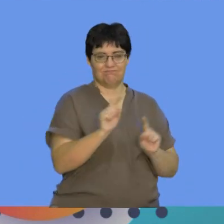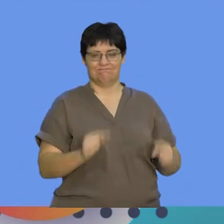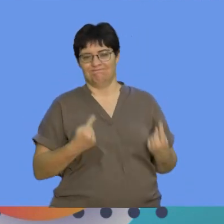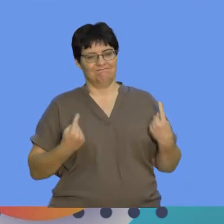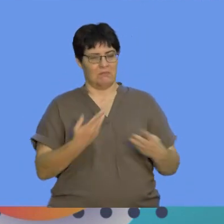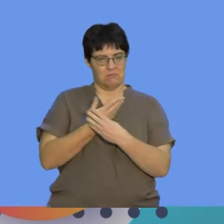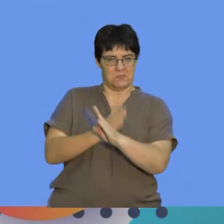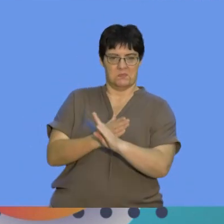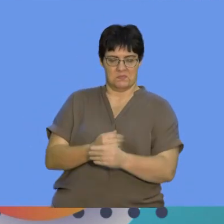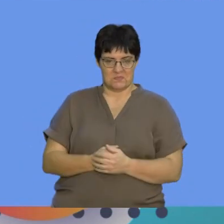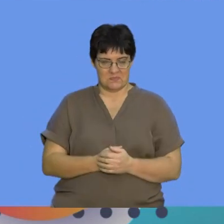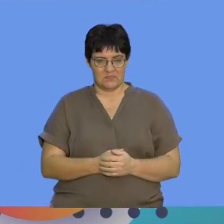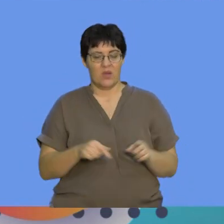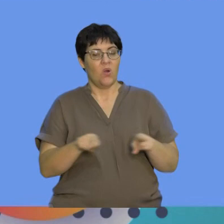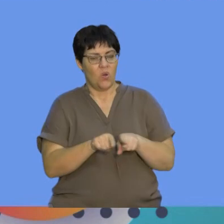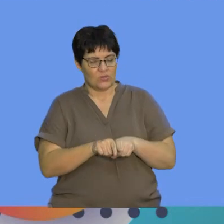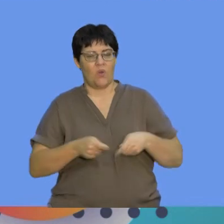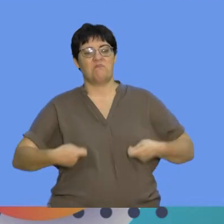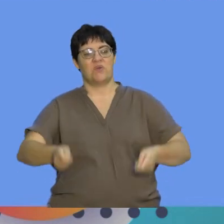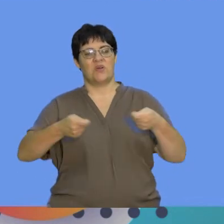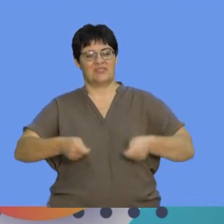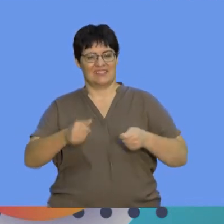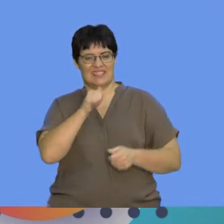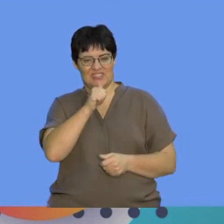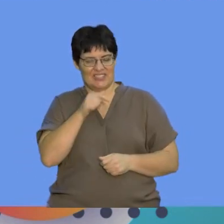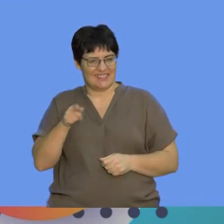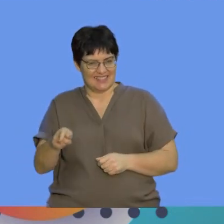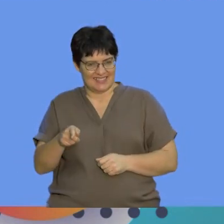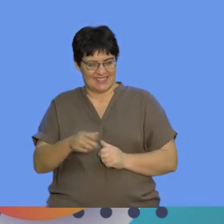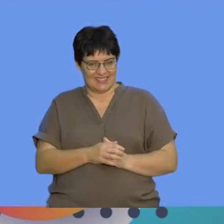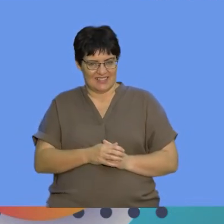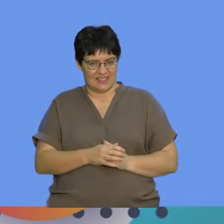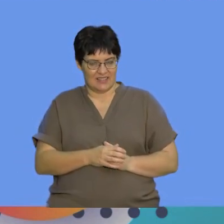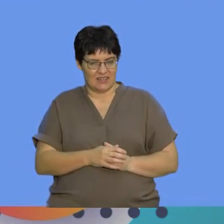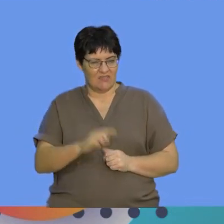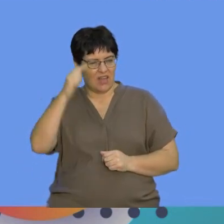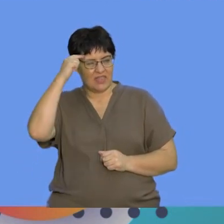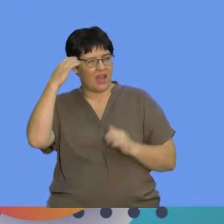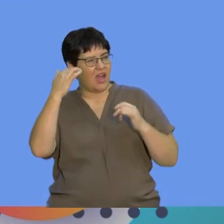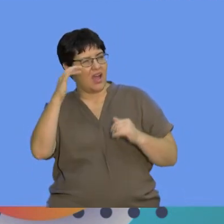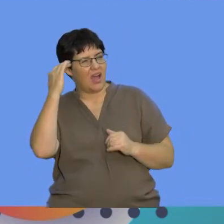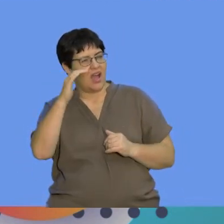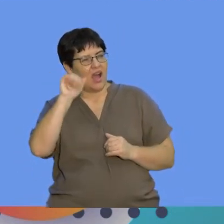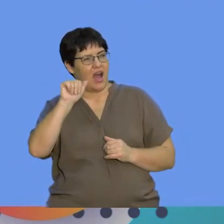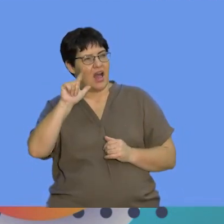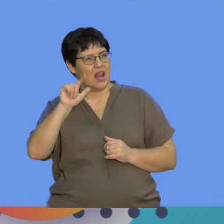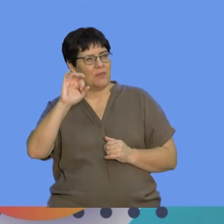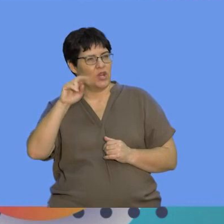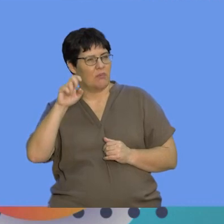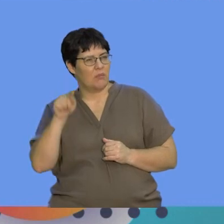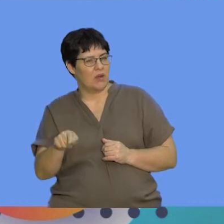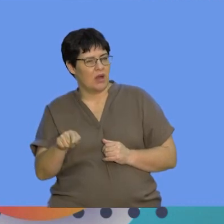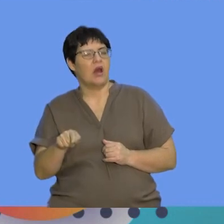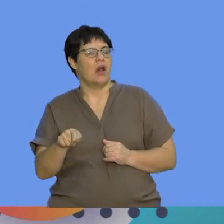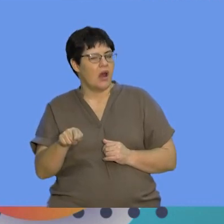used an example of the pots and pans in the kitchen. Okay, but if you think of aluminium even deeper, think of it, aluminium